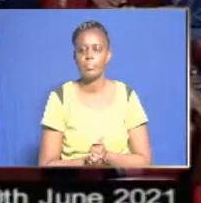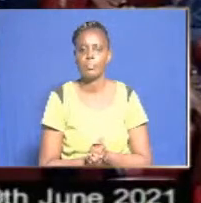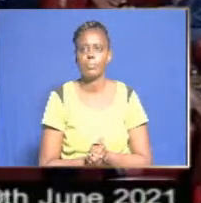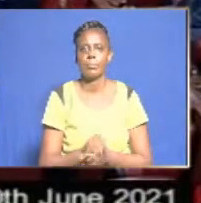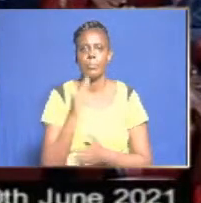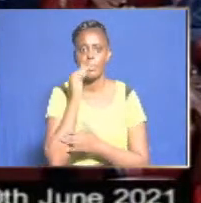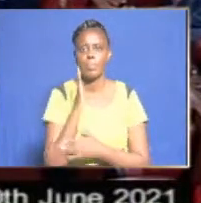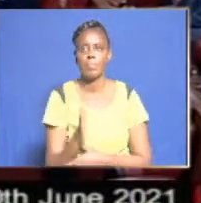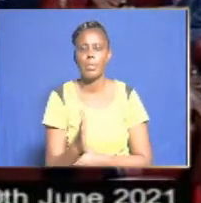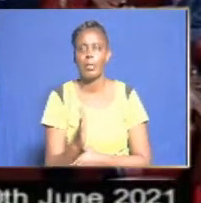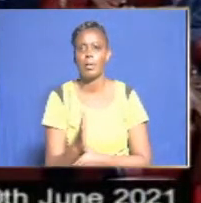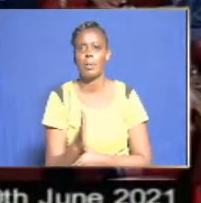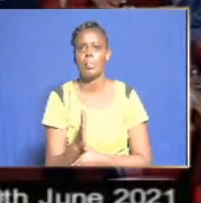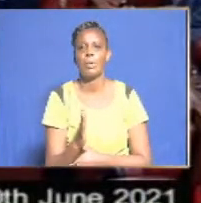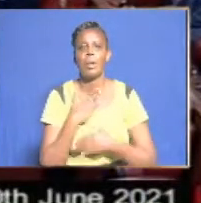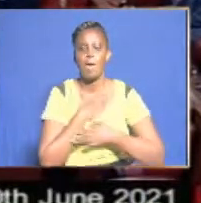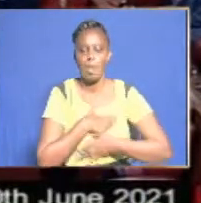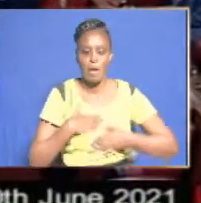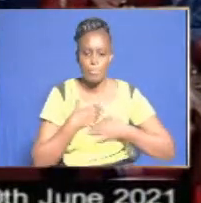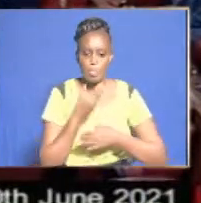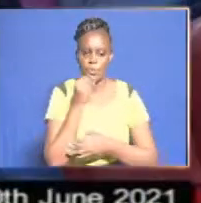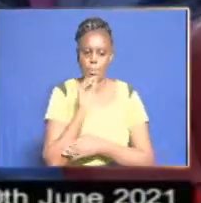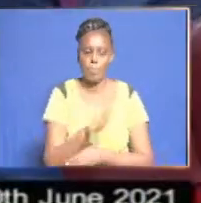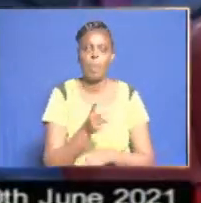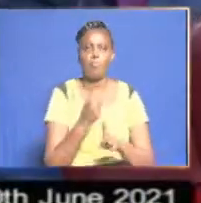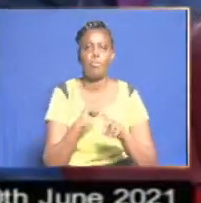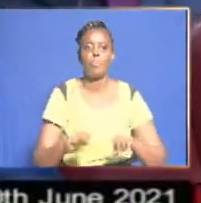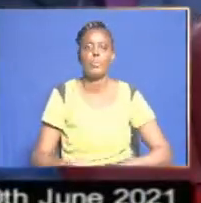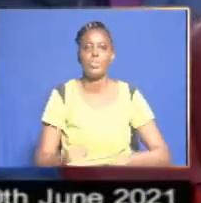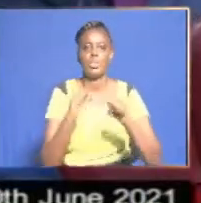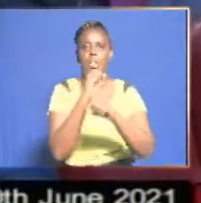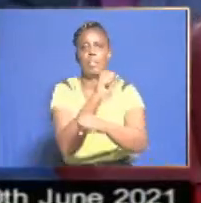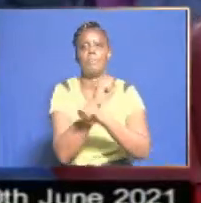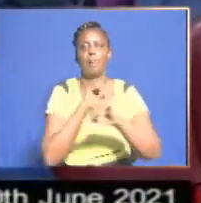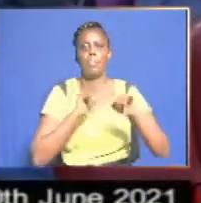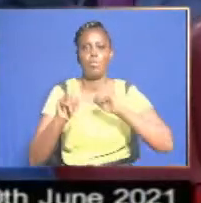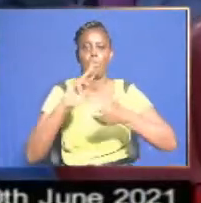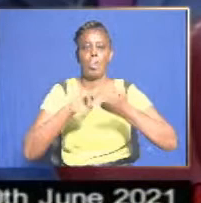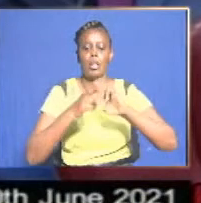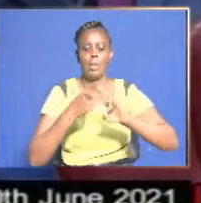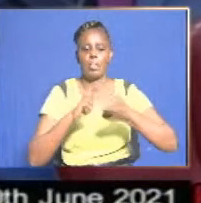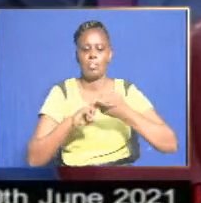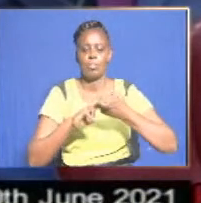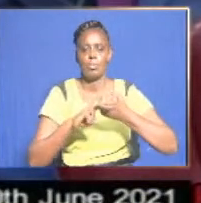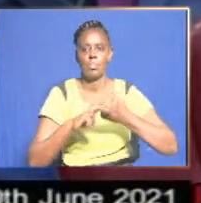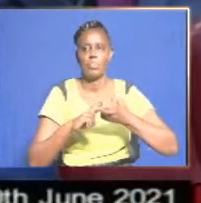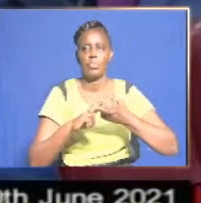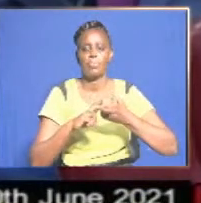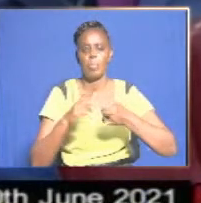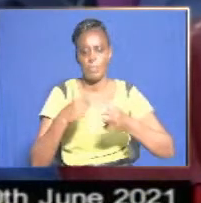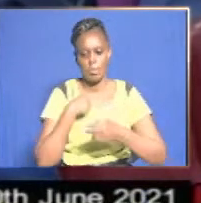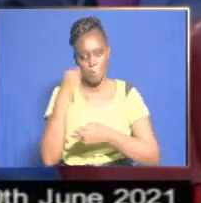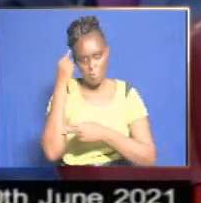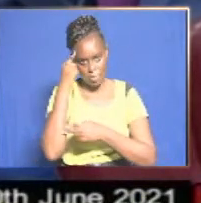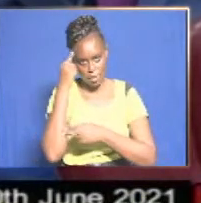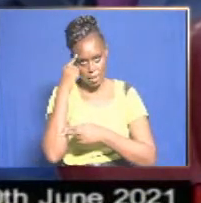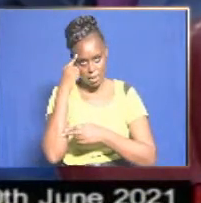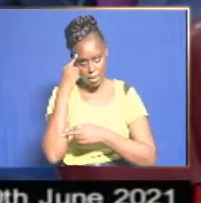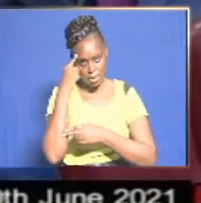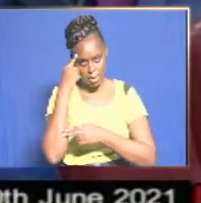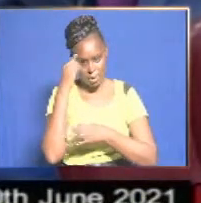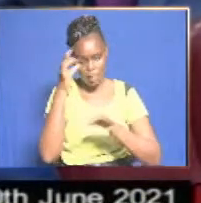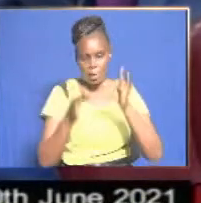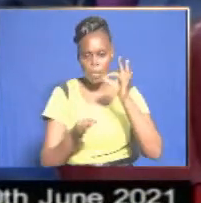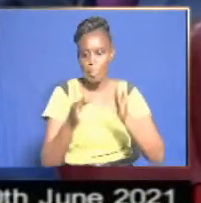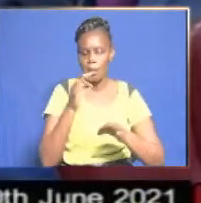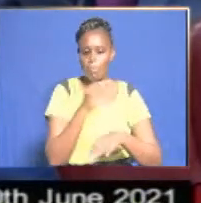Mr. Speaker, whereas I appreciate the feedback from the Chair of Defense and Foreign Relations, I think it would be justice